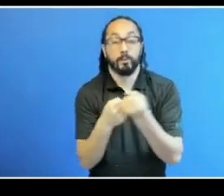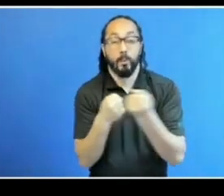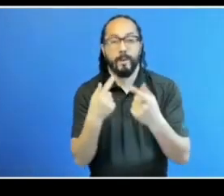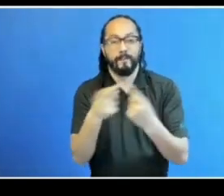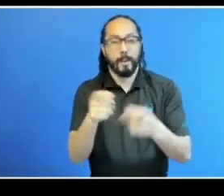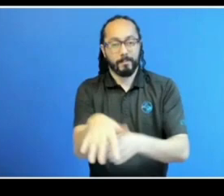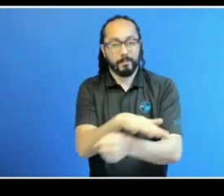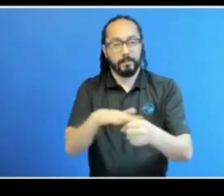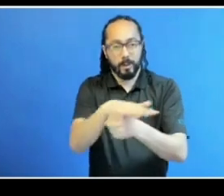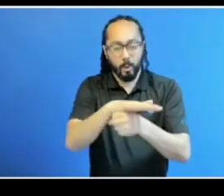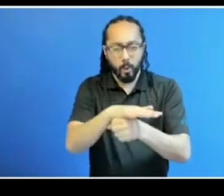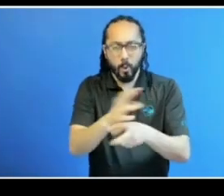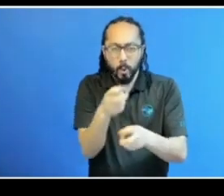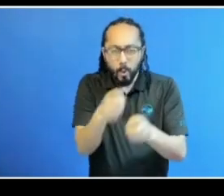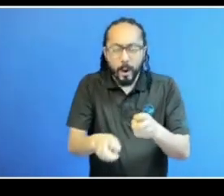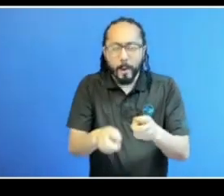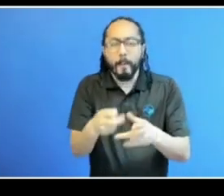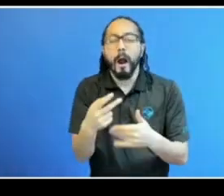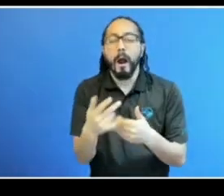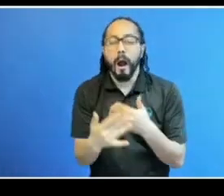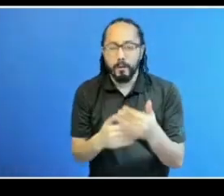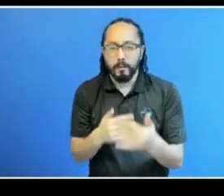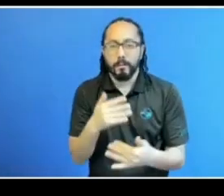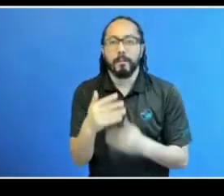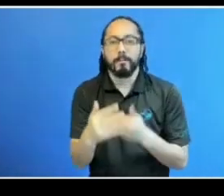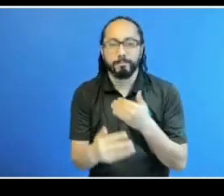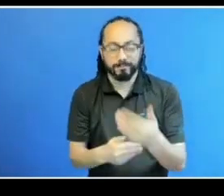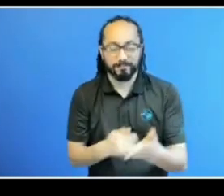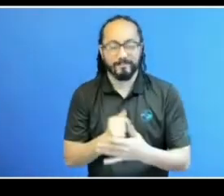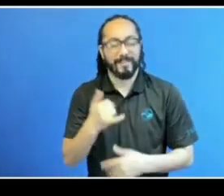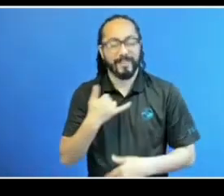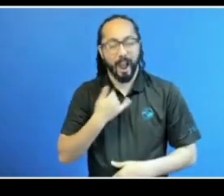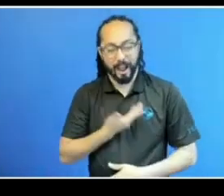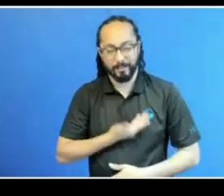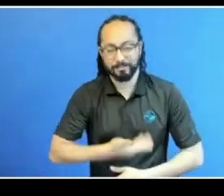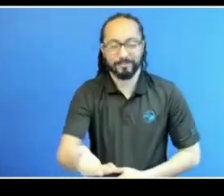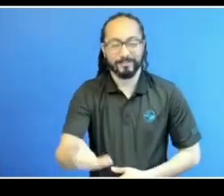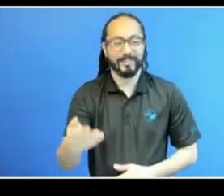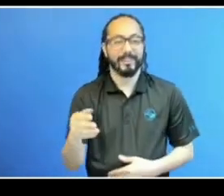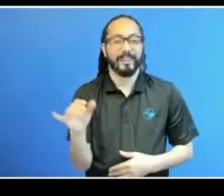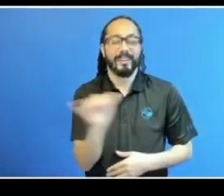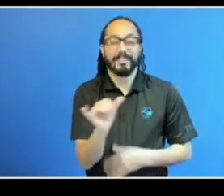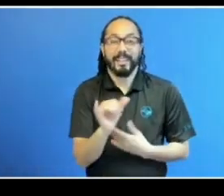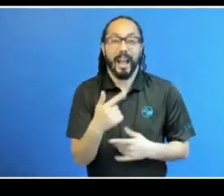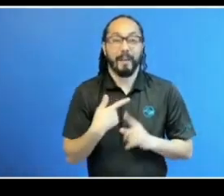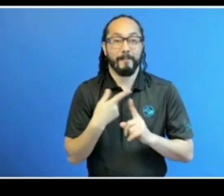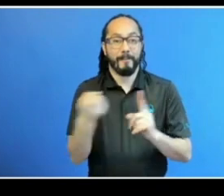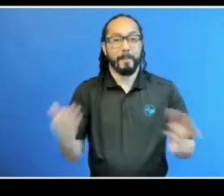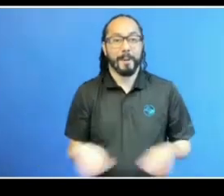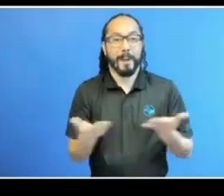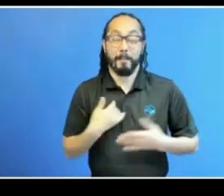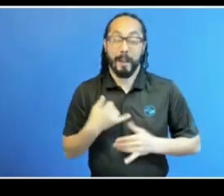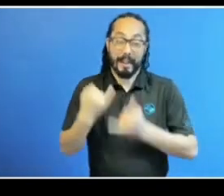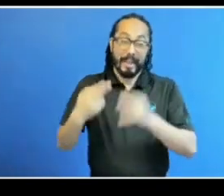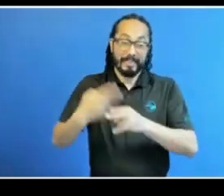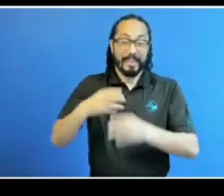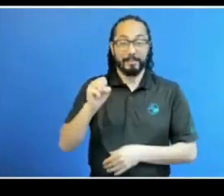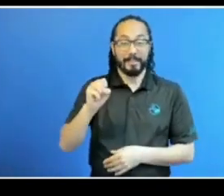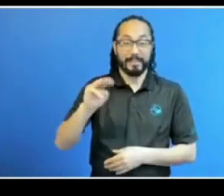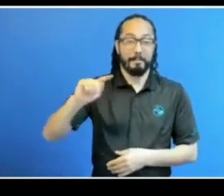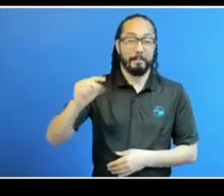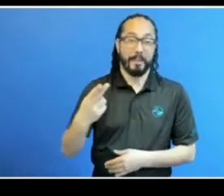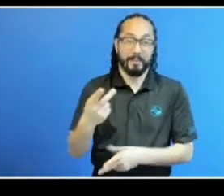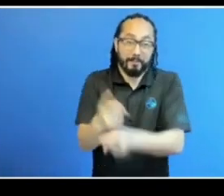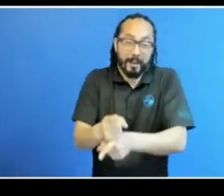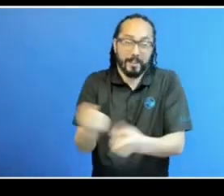community embraced me as one of their own, you know what I mean? And it's almost like I'm from here because, my last name's Smith and I blend right in with everybody. So you couldn't really